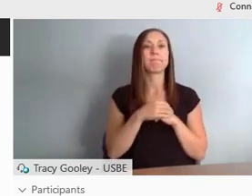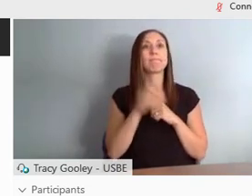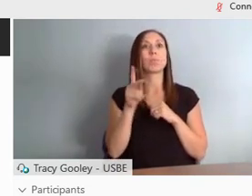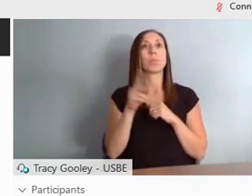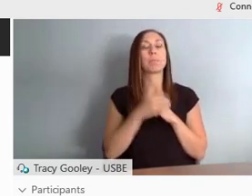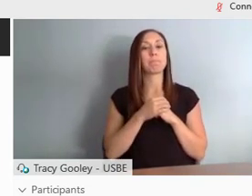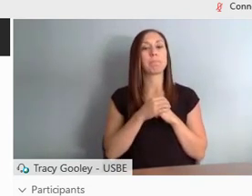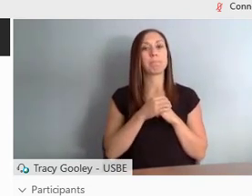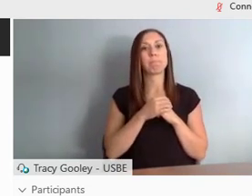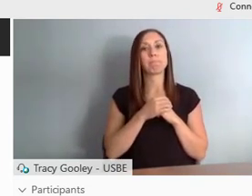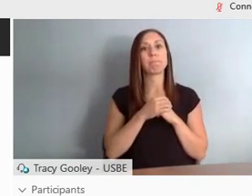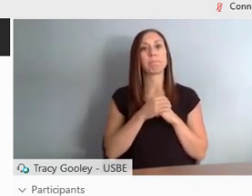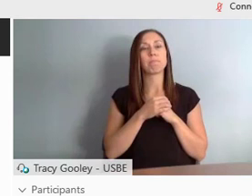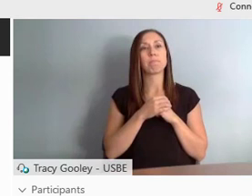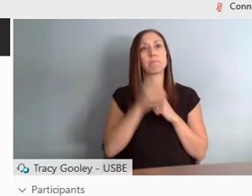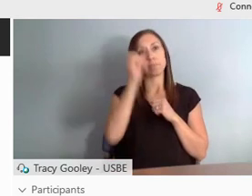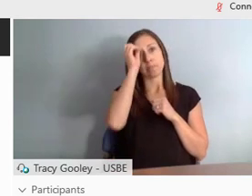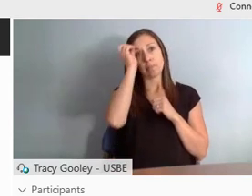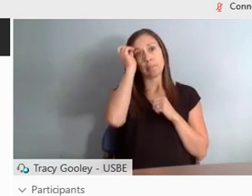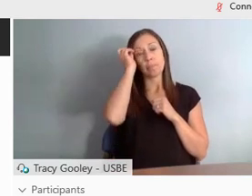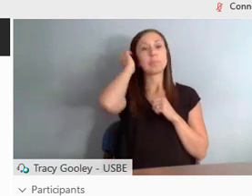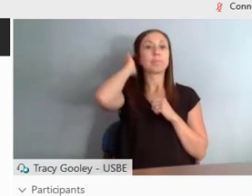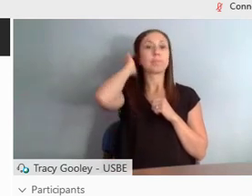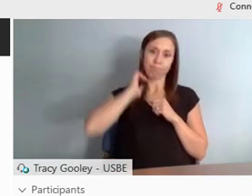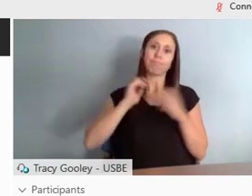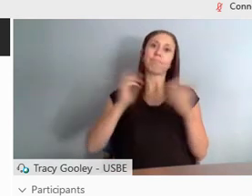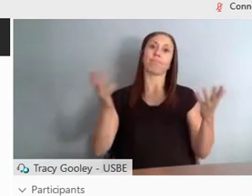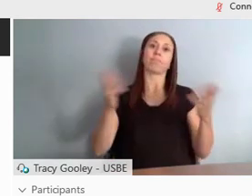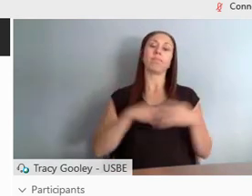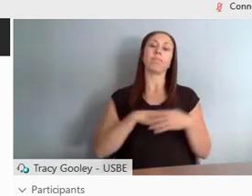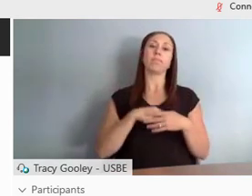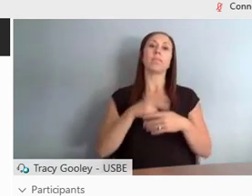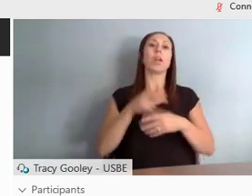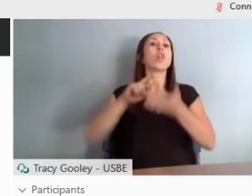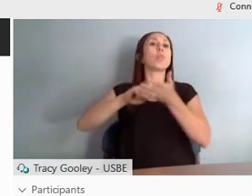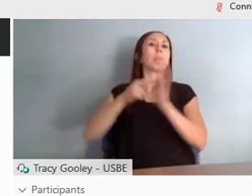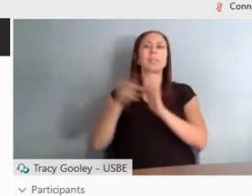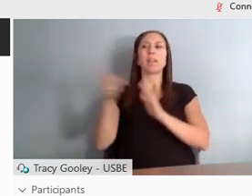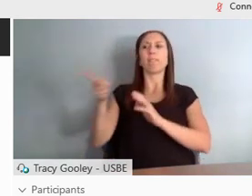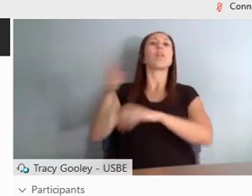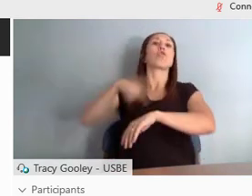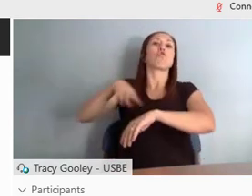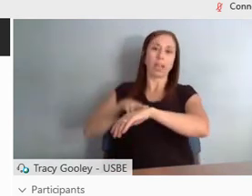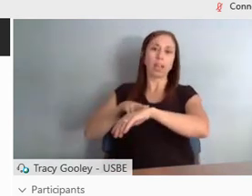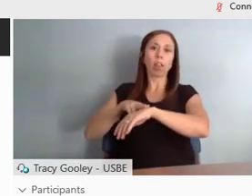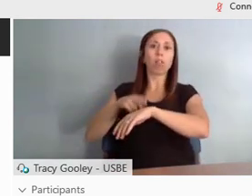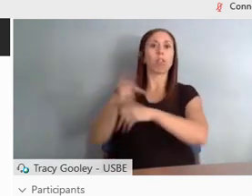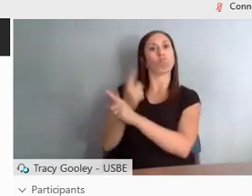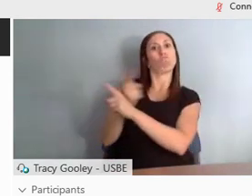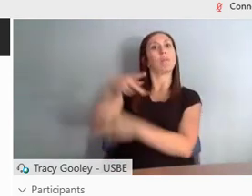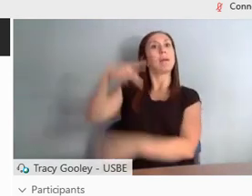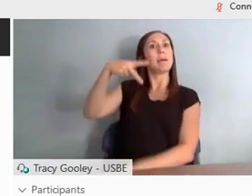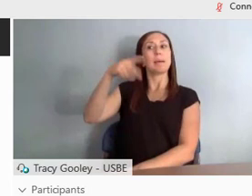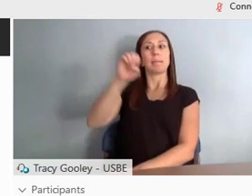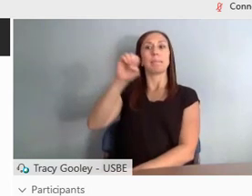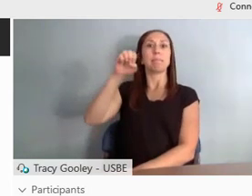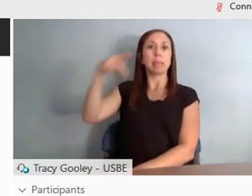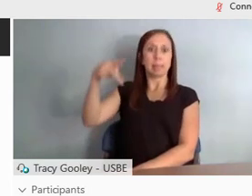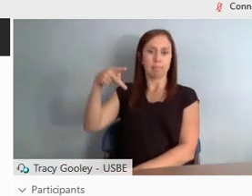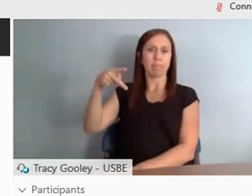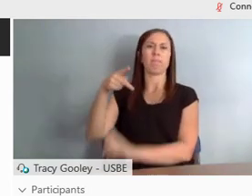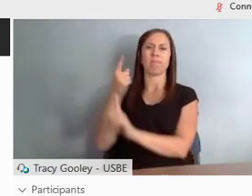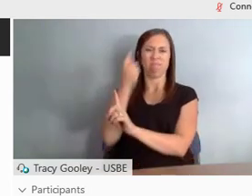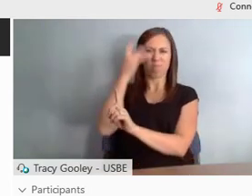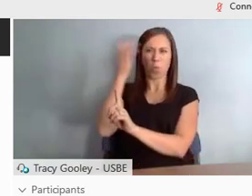Okay. All right, so the purpose of the regular PEEP. So I think it's important to understand that piece before we get into why we